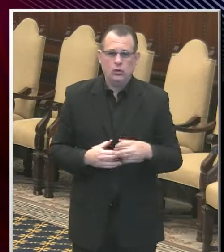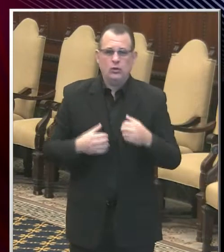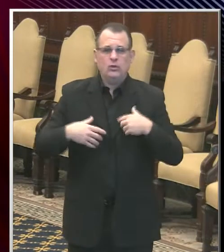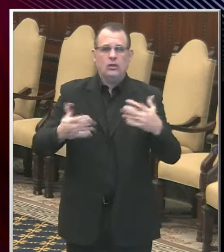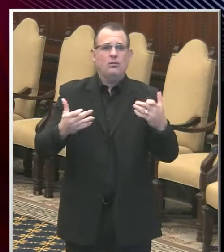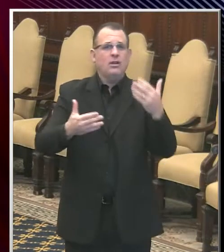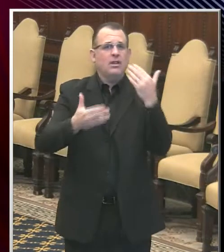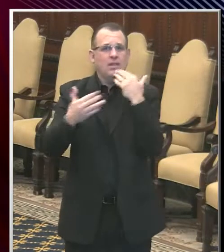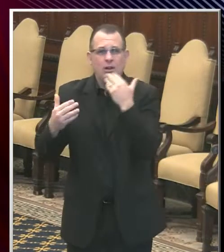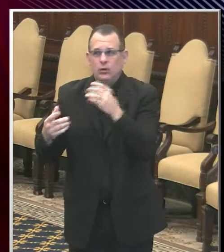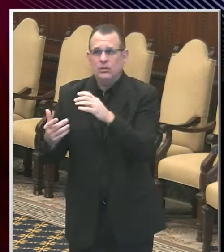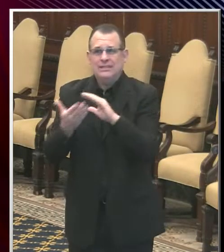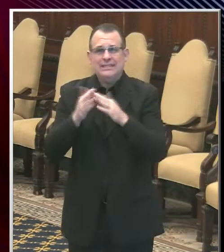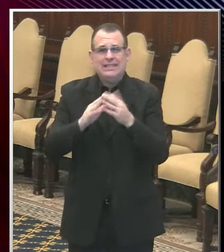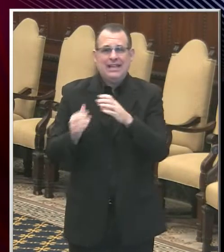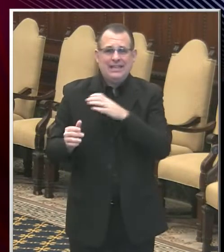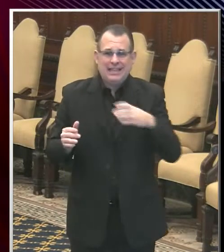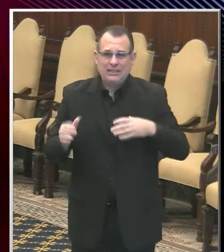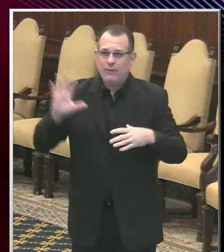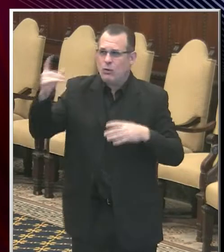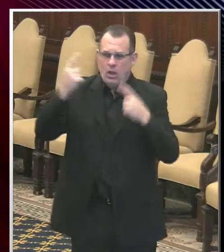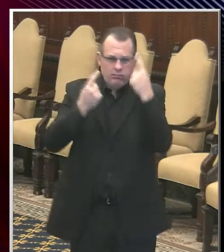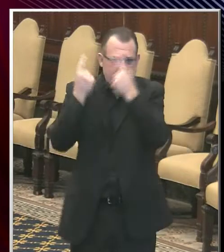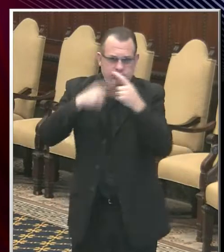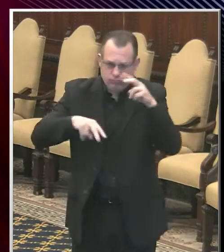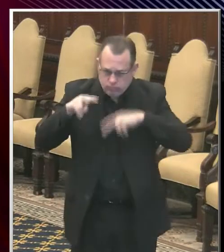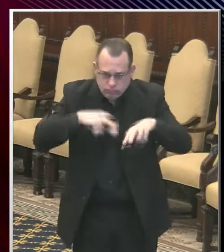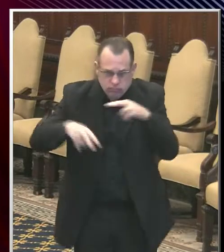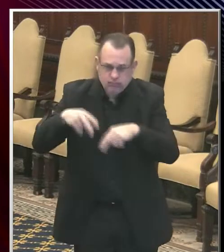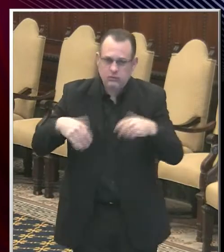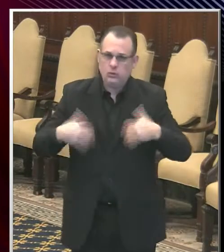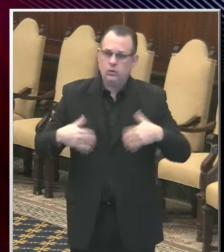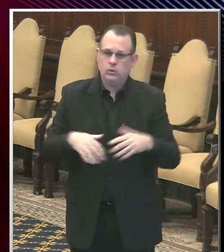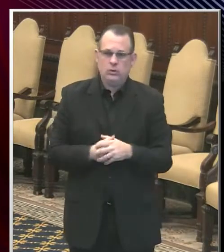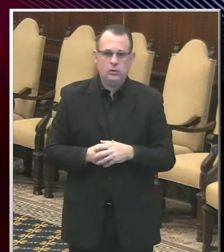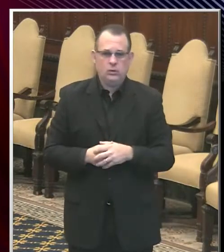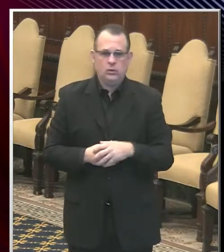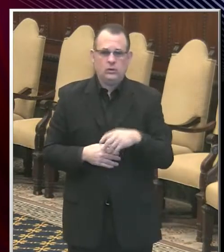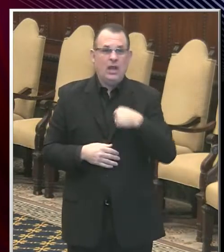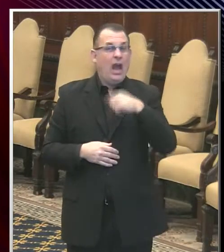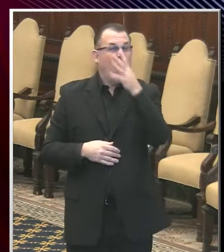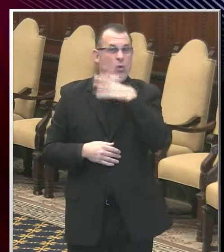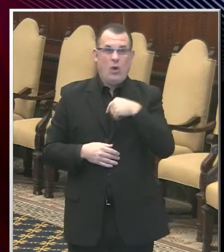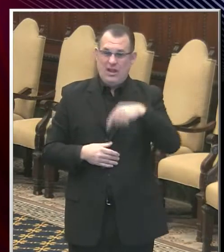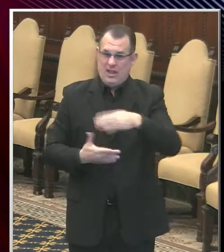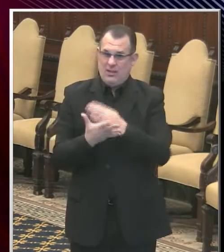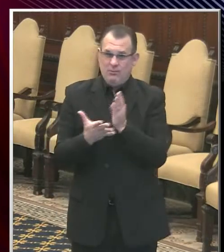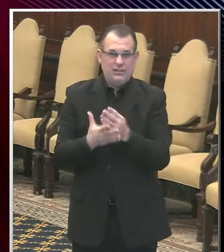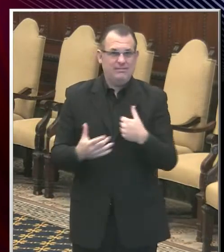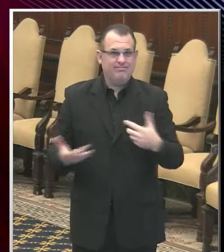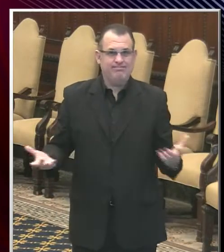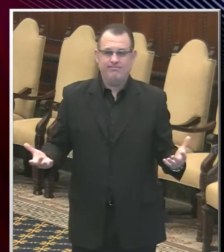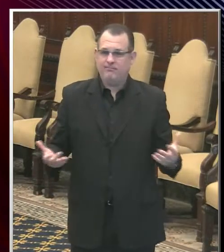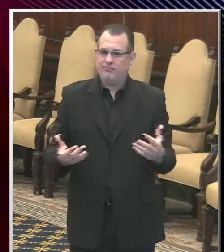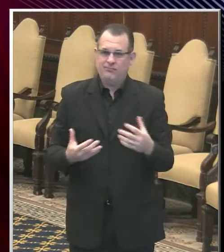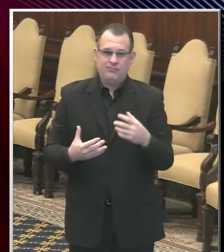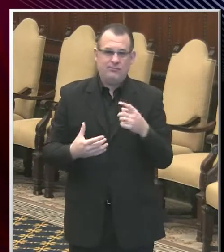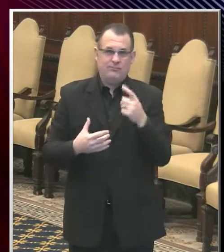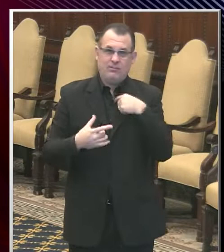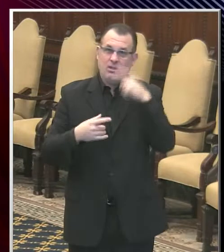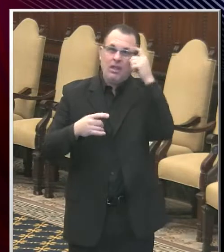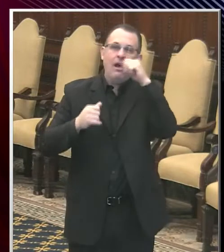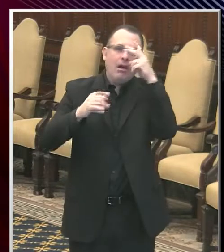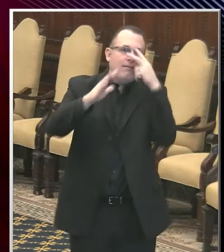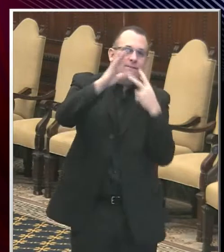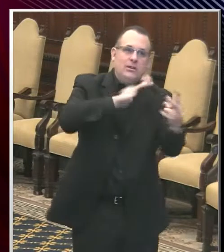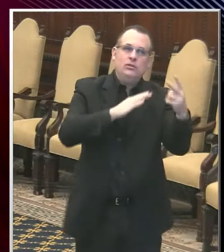deliberations. There is not a single person, including myself, who likes this proposal. This is not at all what I envisioned for our second term. But in the